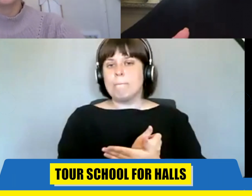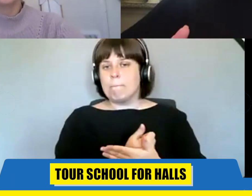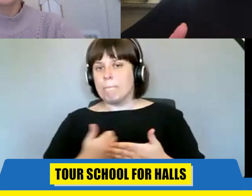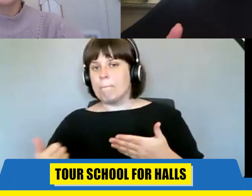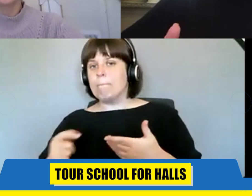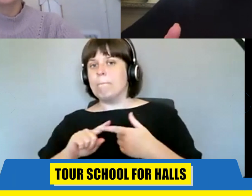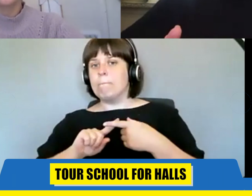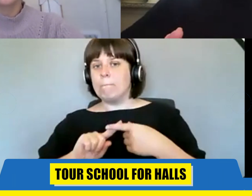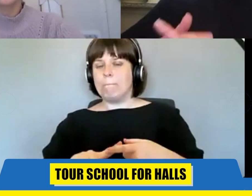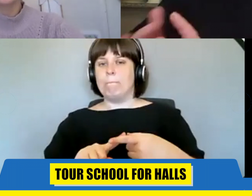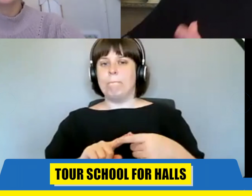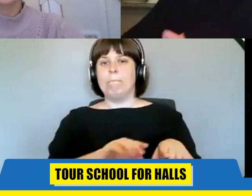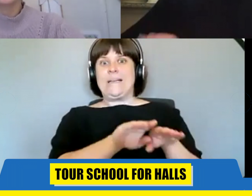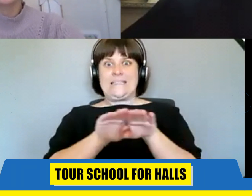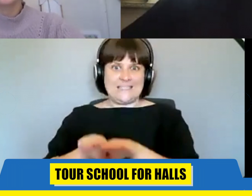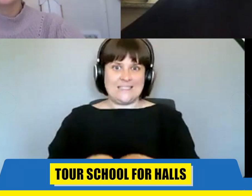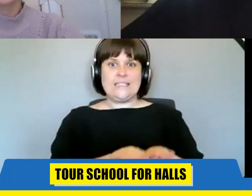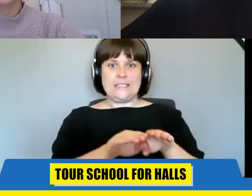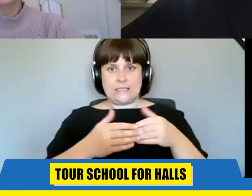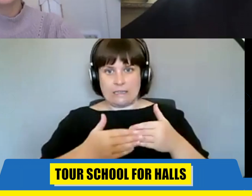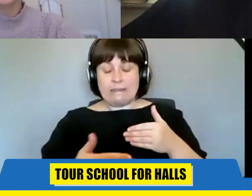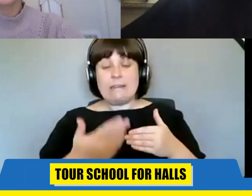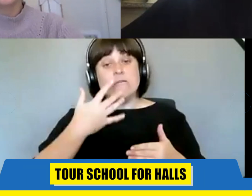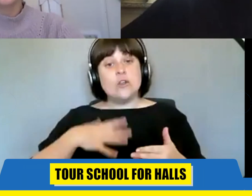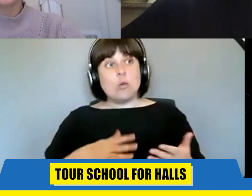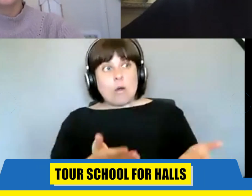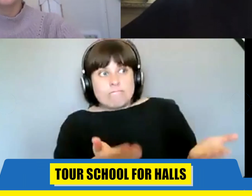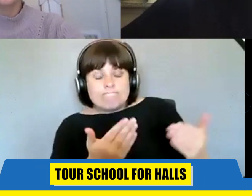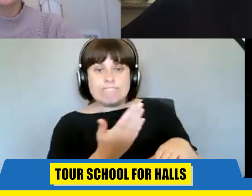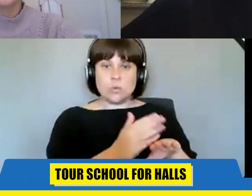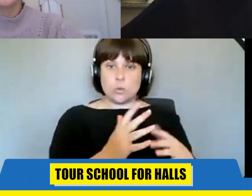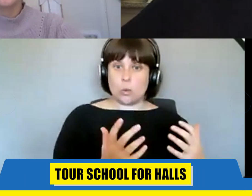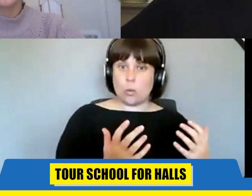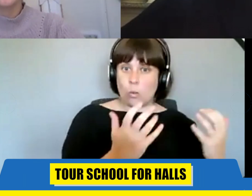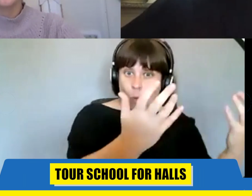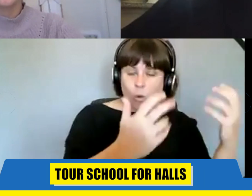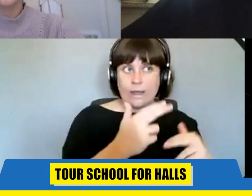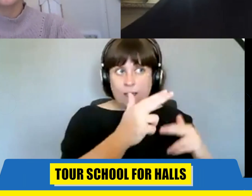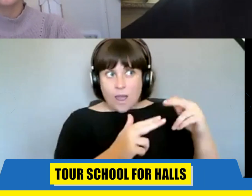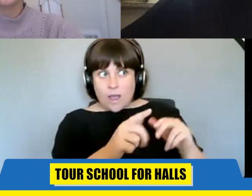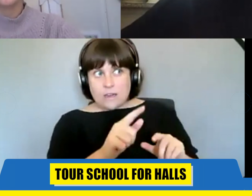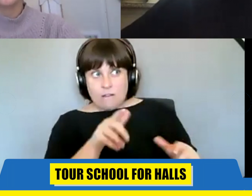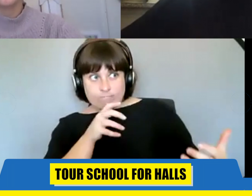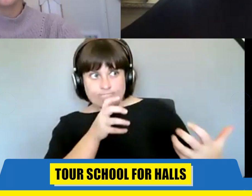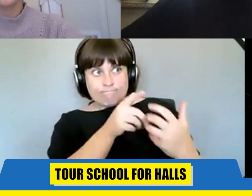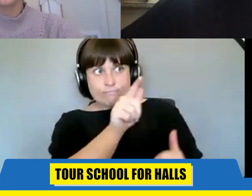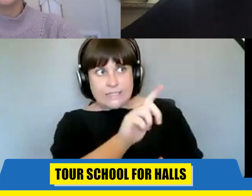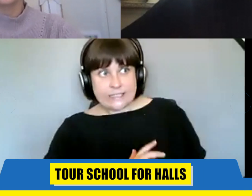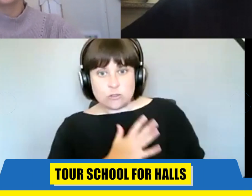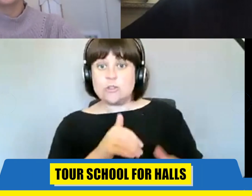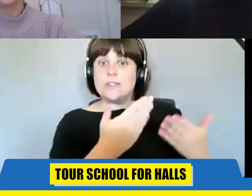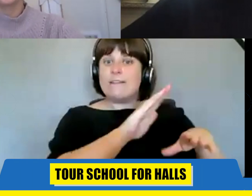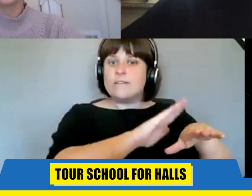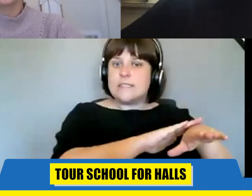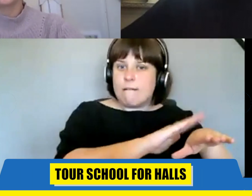term. So if you want to attract new audiences and develop their interest in particular types of programming, you need to give them time